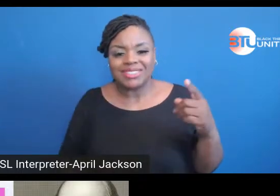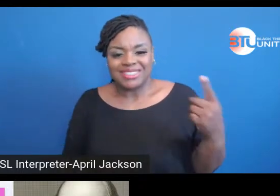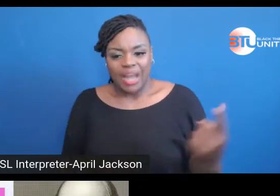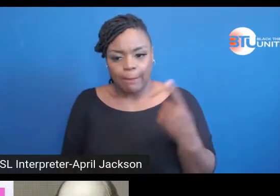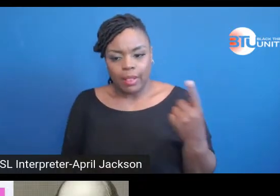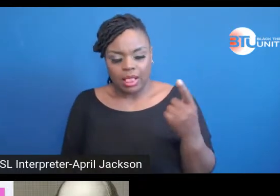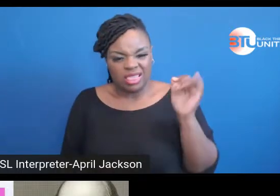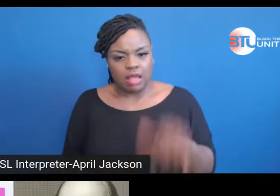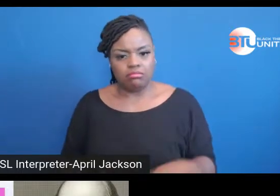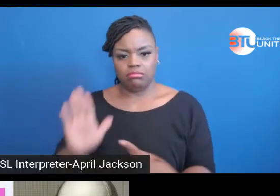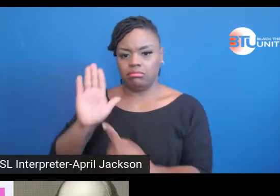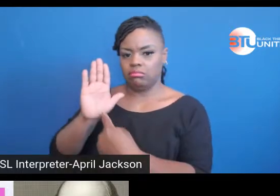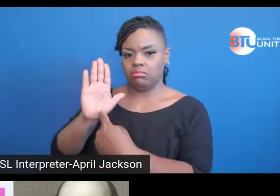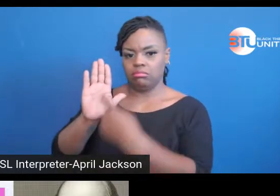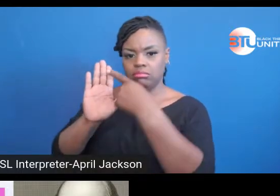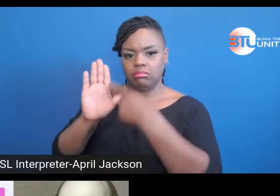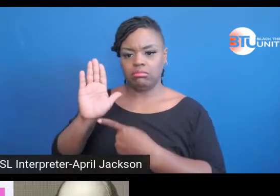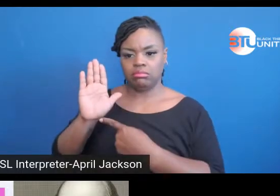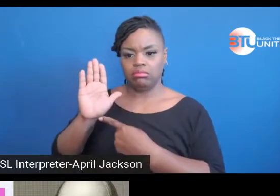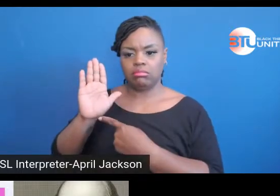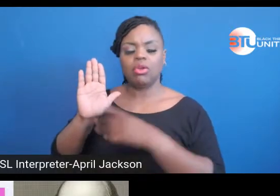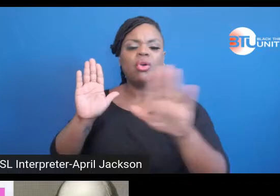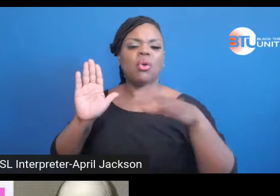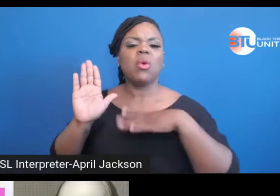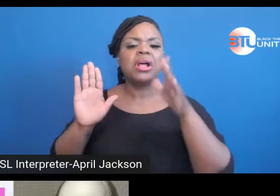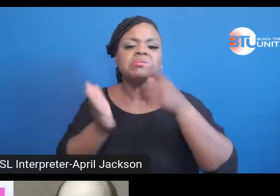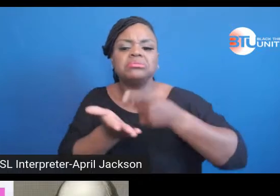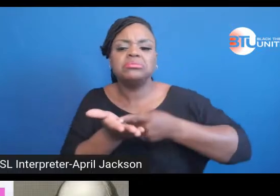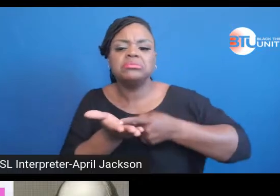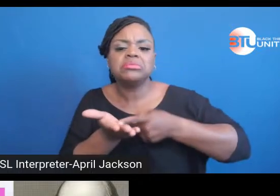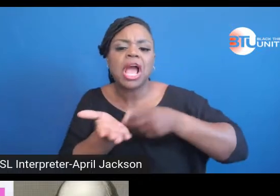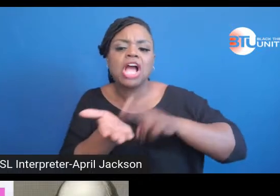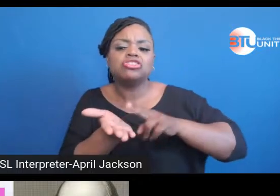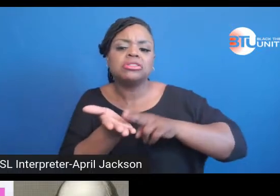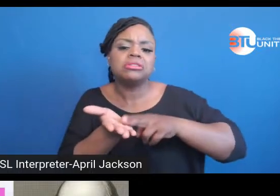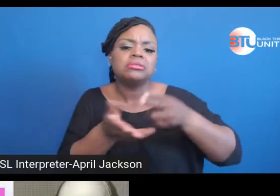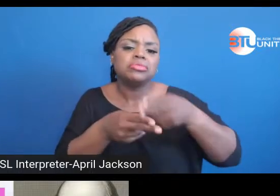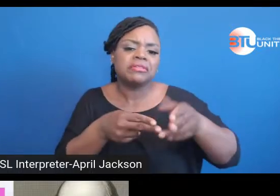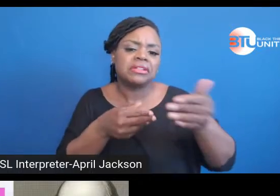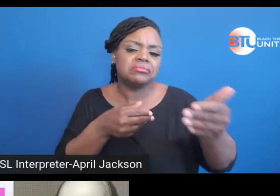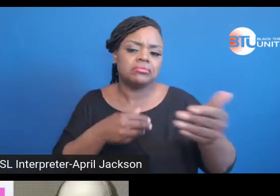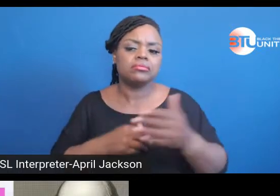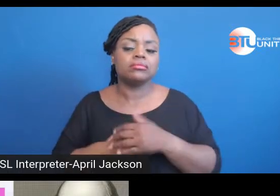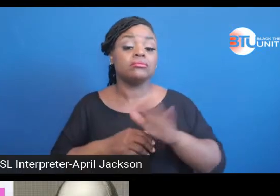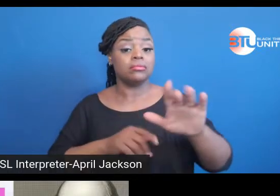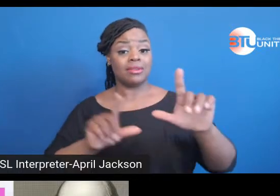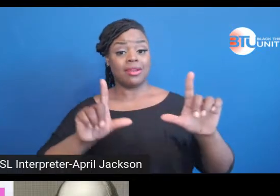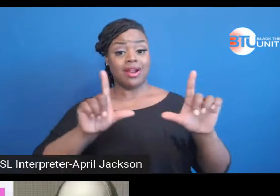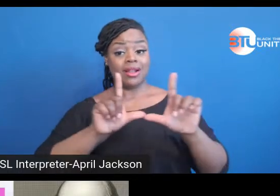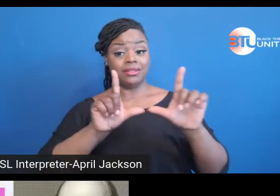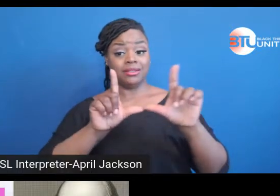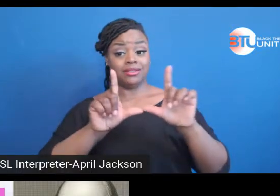I talk about contracts briefly, certainly any license that you give someone should